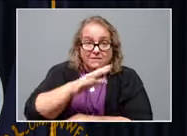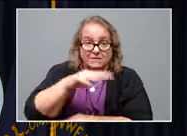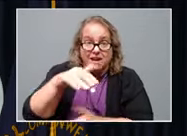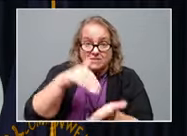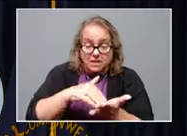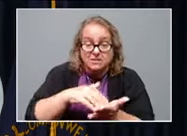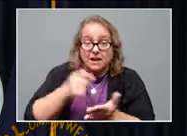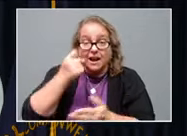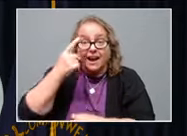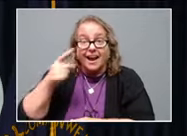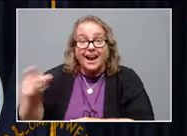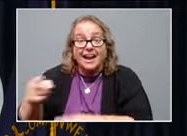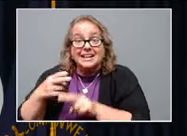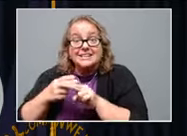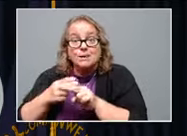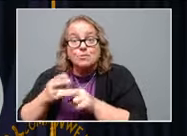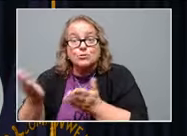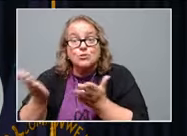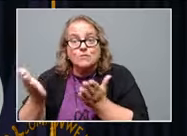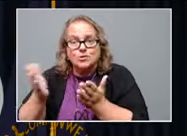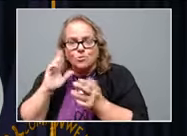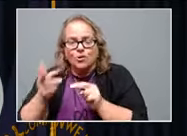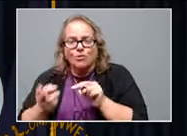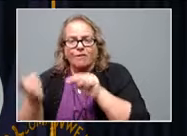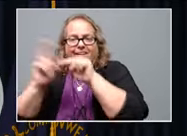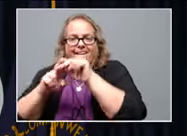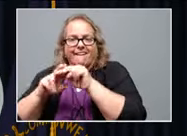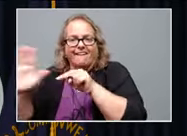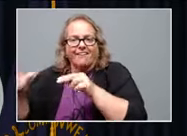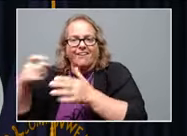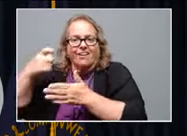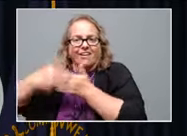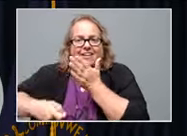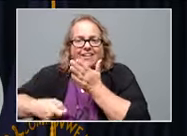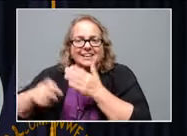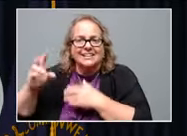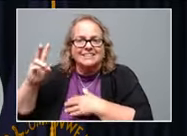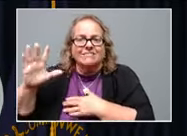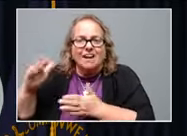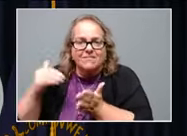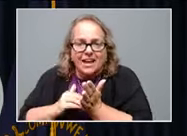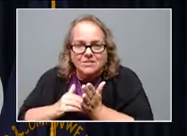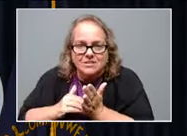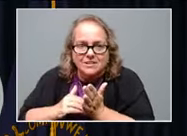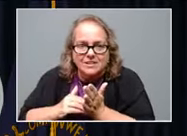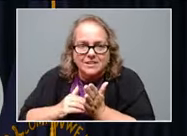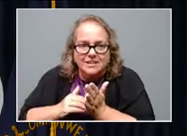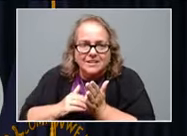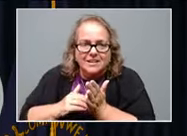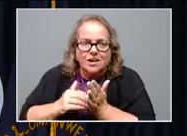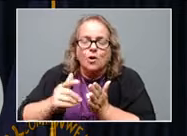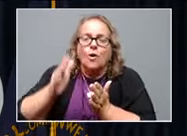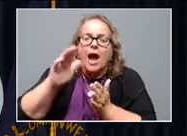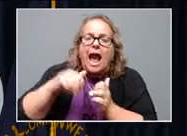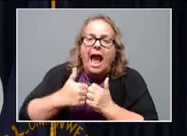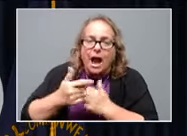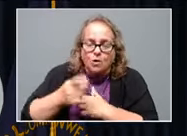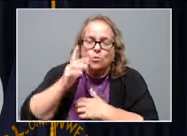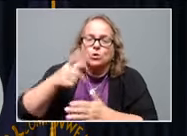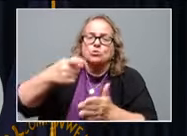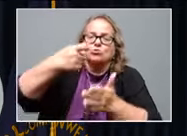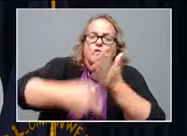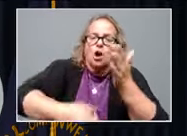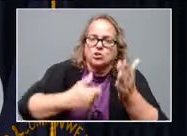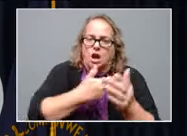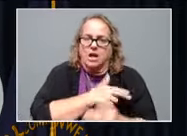them $65,000. And how is the staffing agency going to make up for it? It's going to charge the hospitals more money than it is right